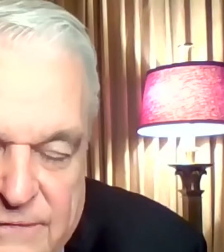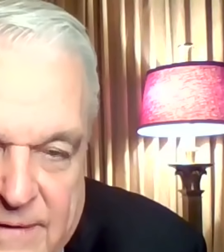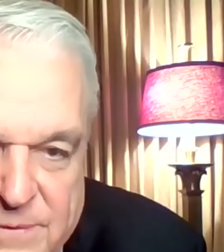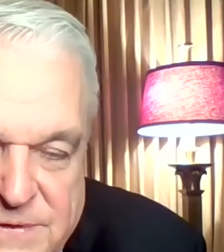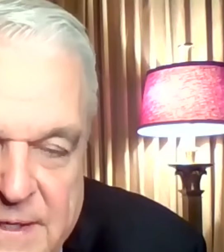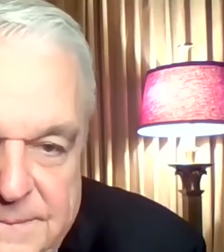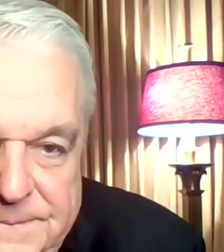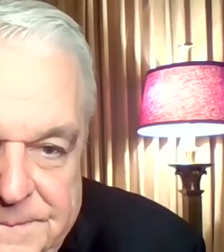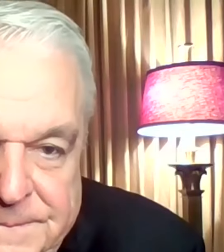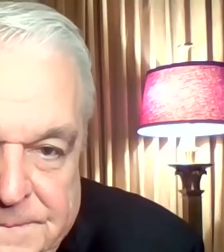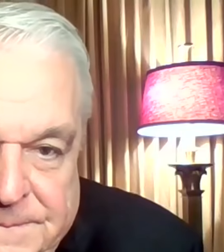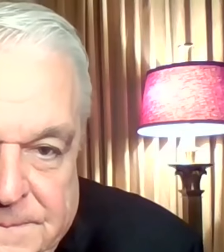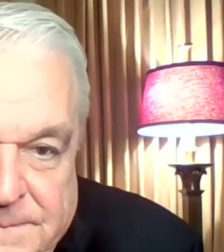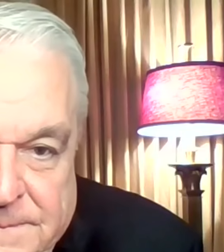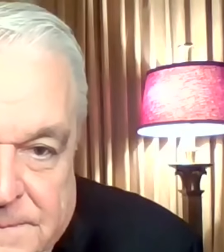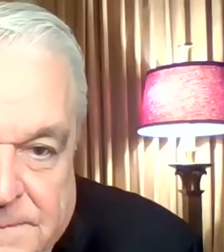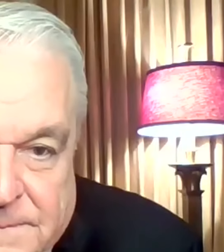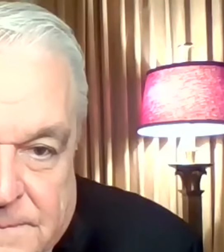be 25%.